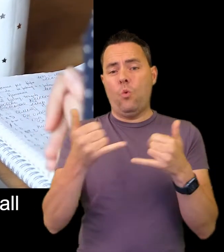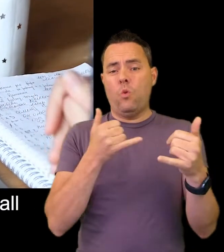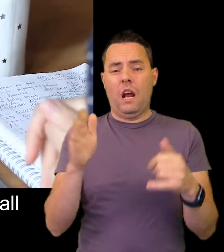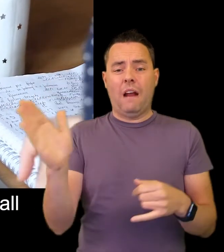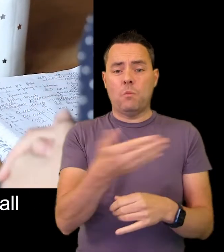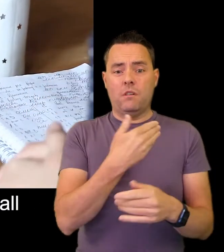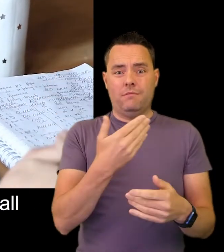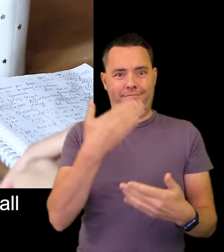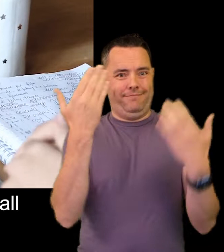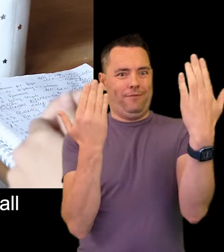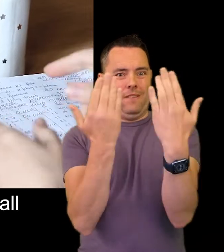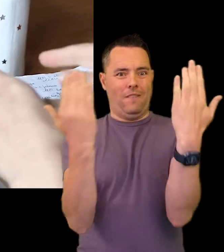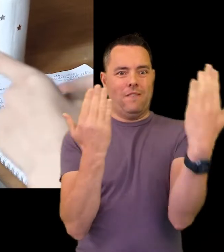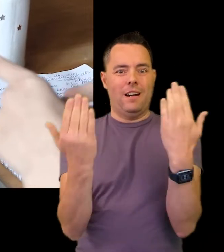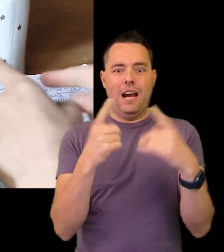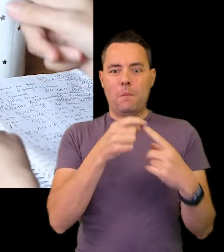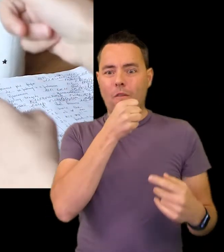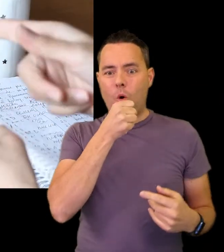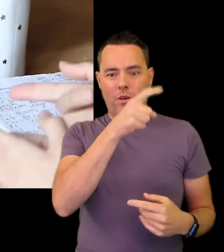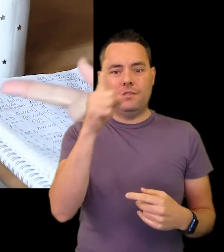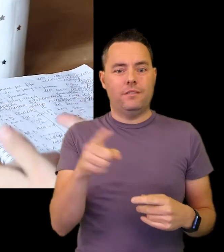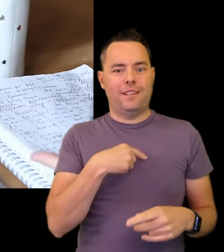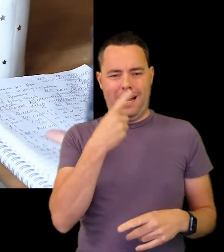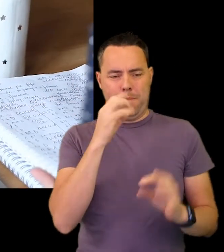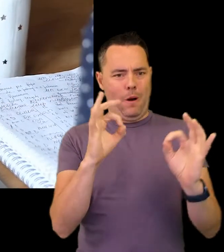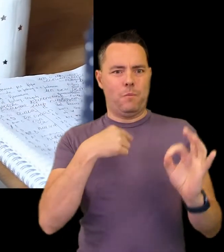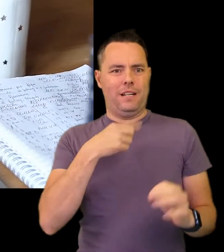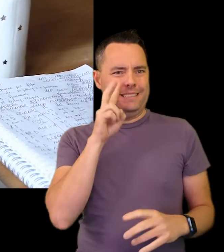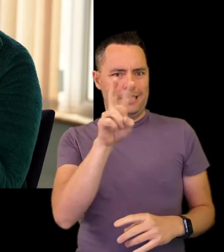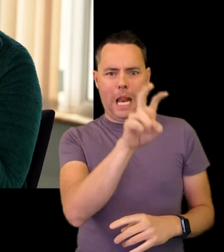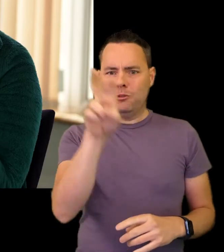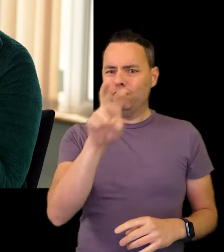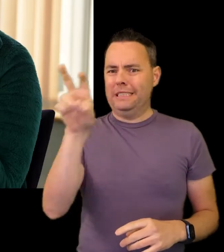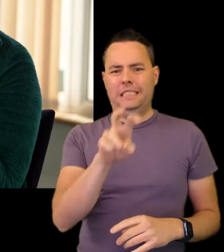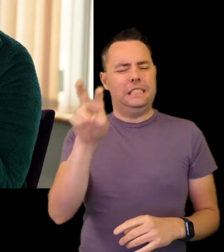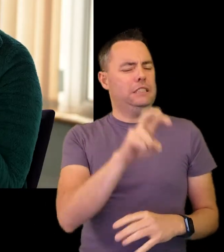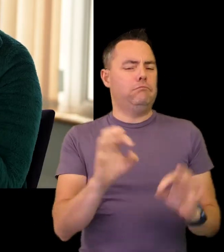call, everyone faces the microphone. So they're in a perfect place for me to lip read.